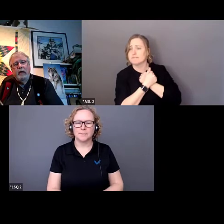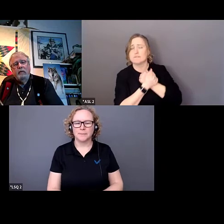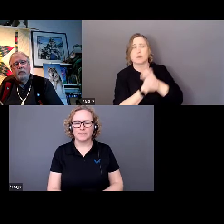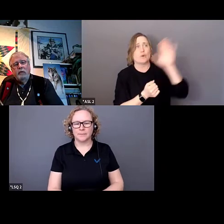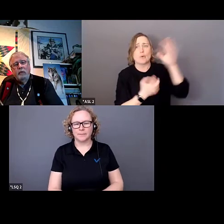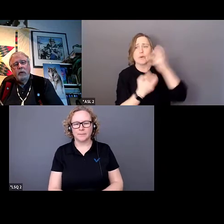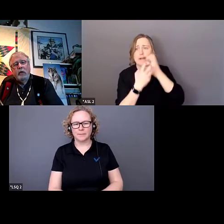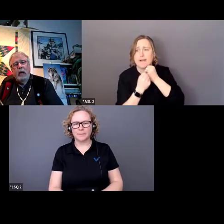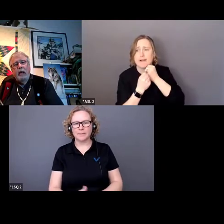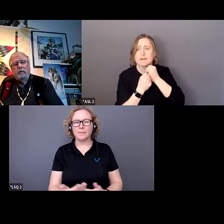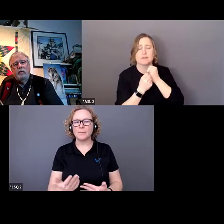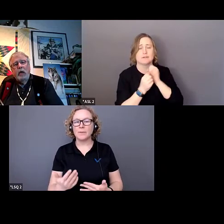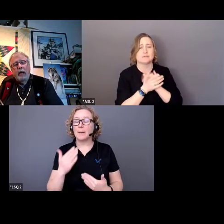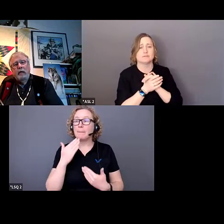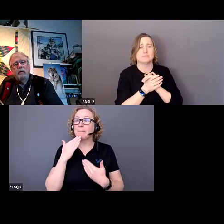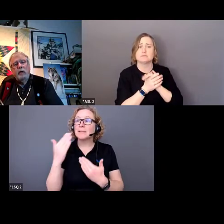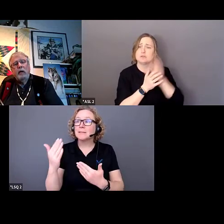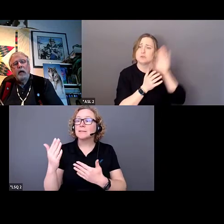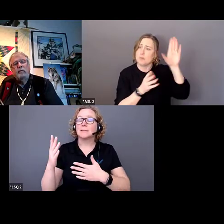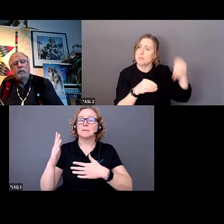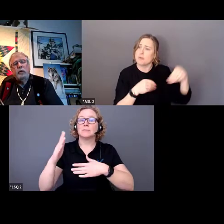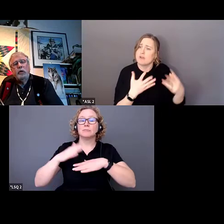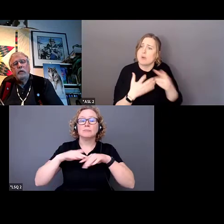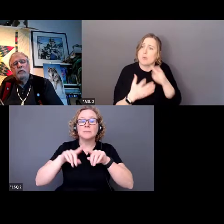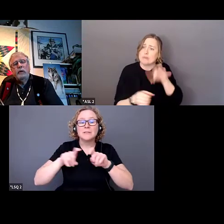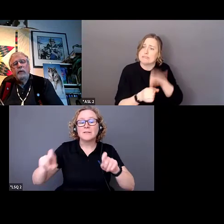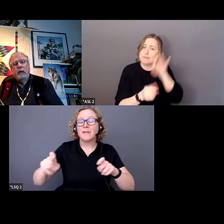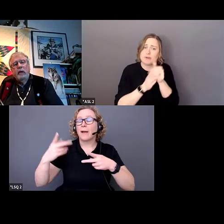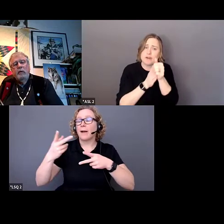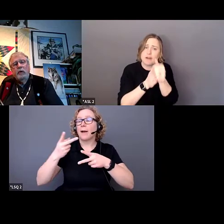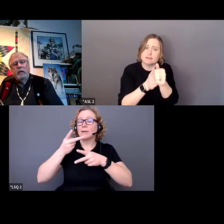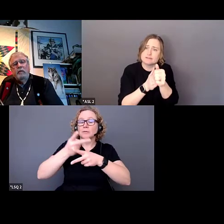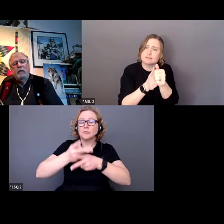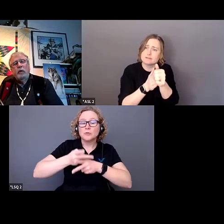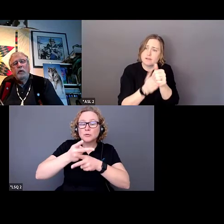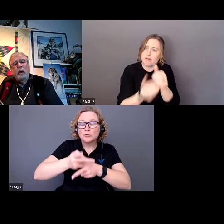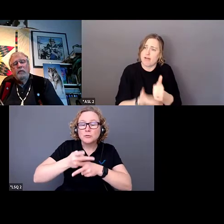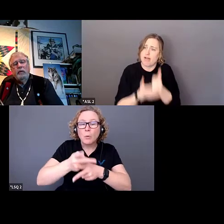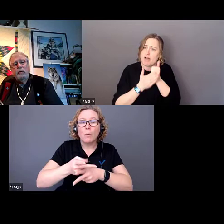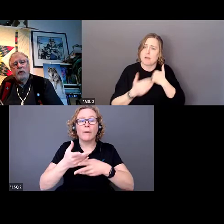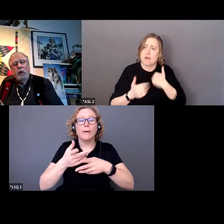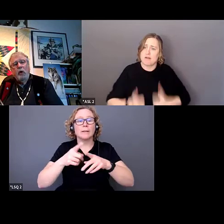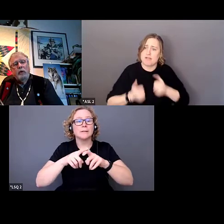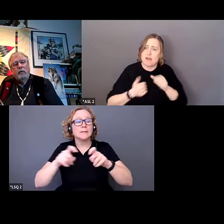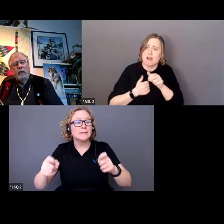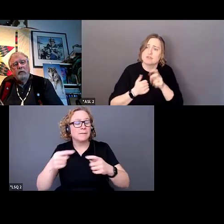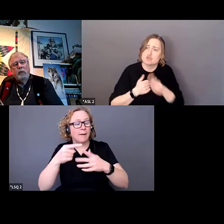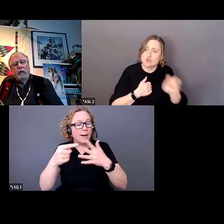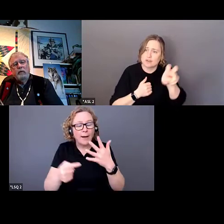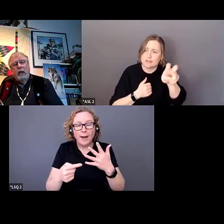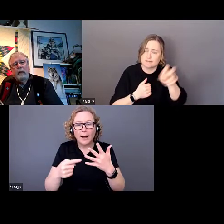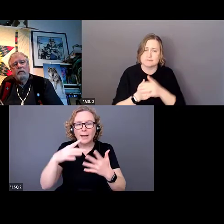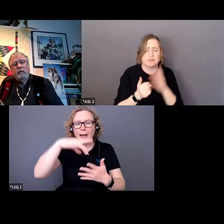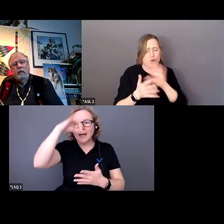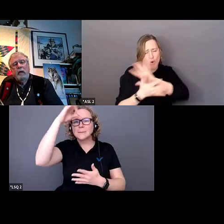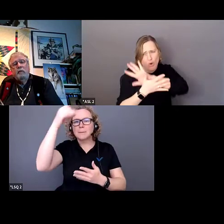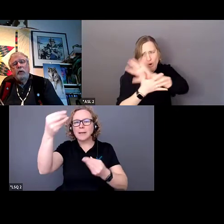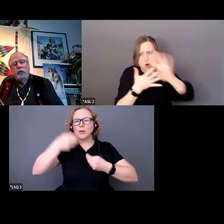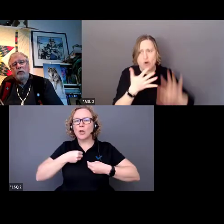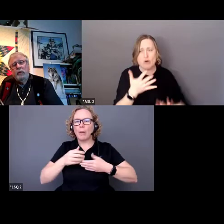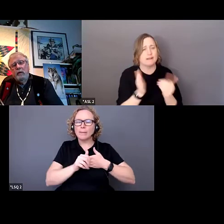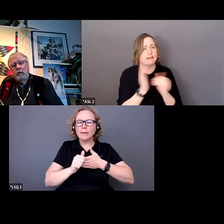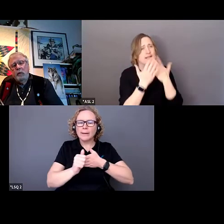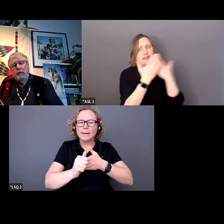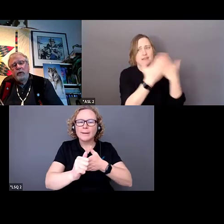you provide us with spirit guides who guide us on our life's journeys. For these gifts, we're grateful. For all these things, we give thanks. And